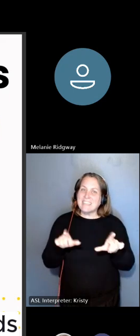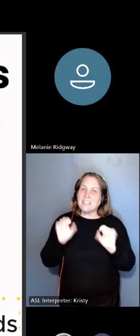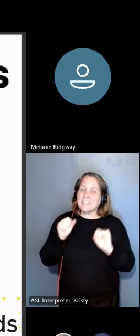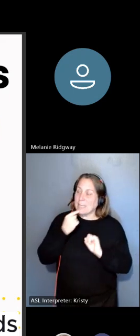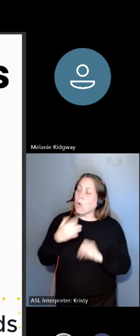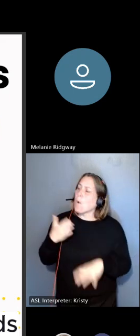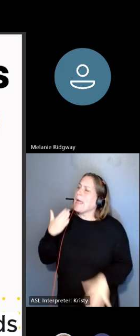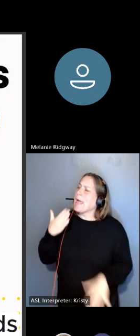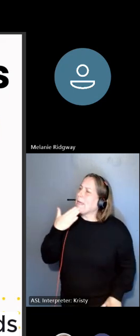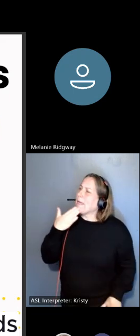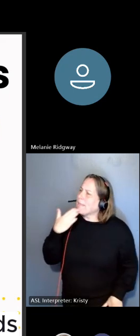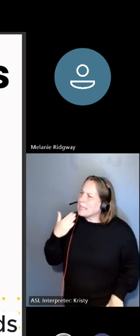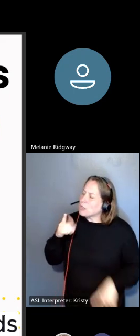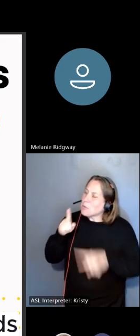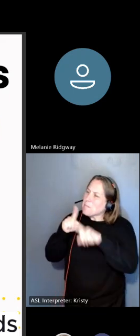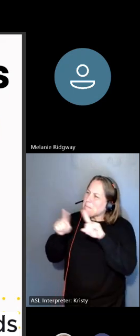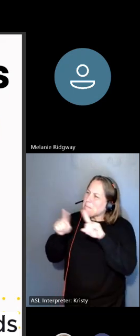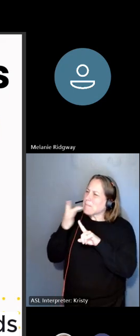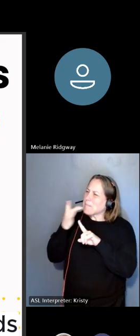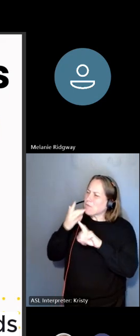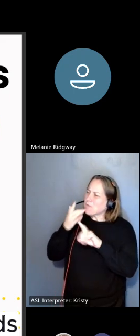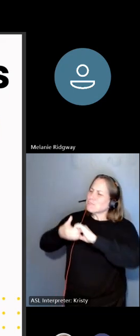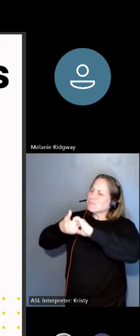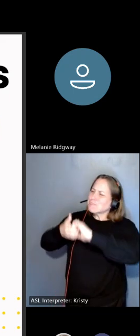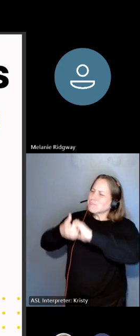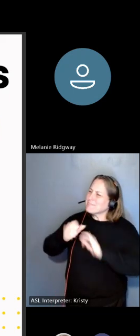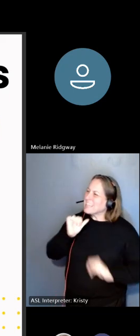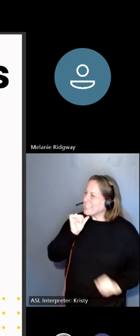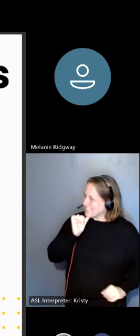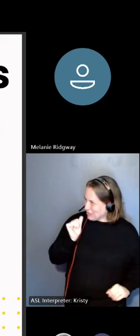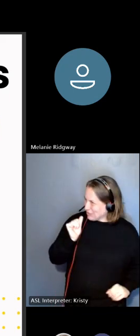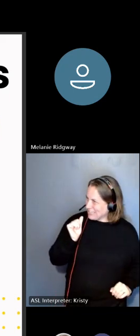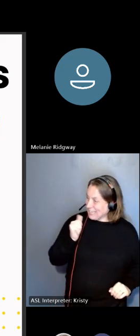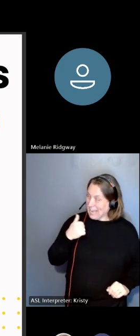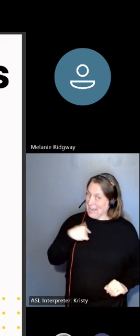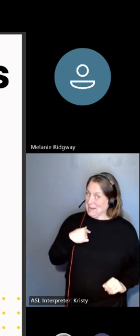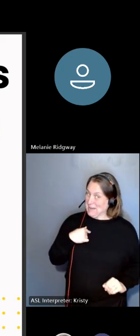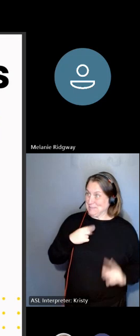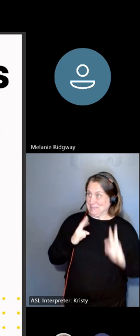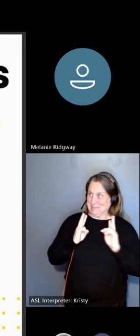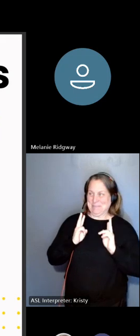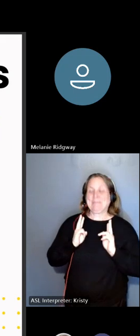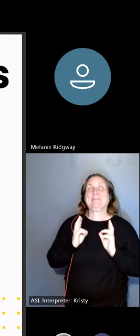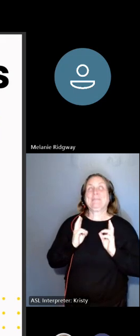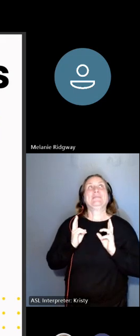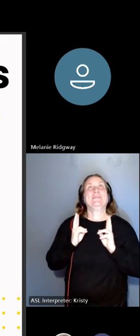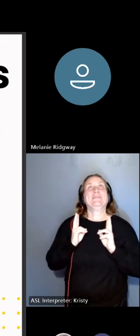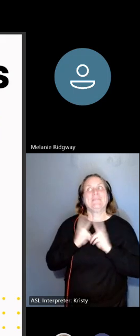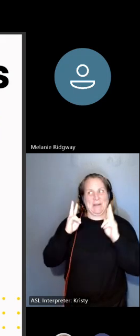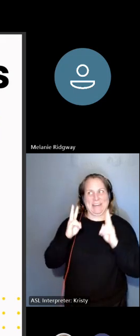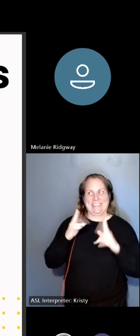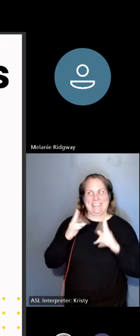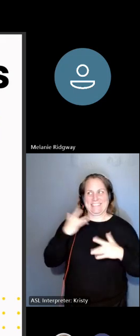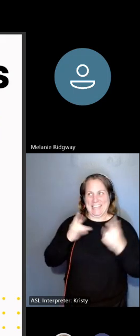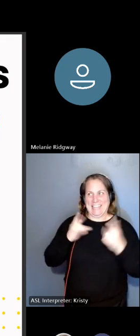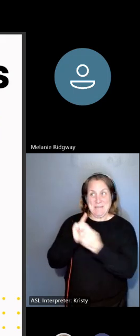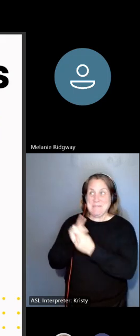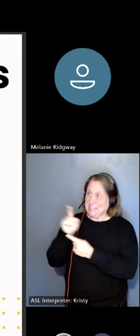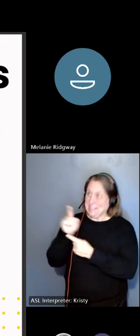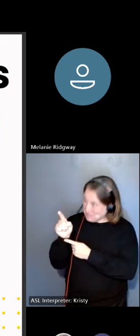I would prefer not to shake hands. I'm very excited to meet you, though."